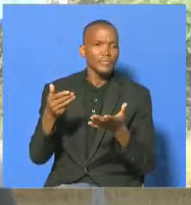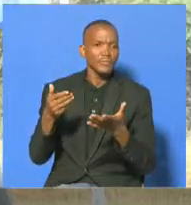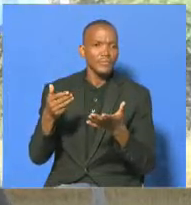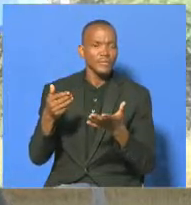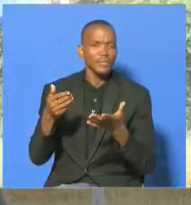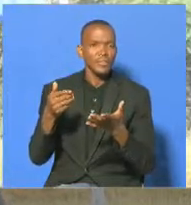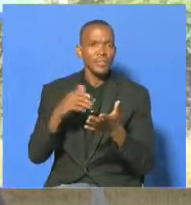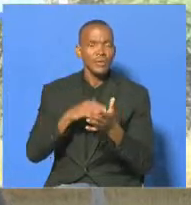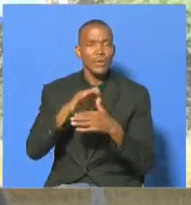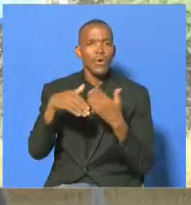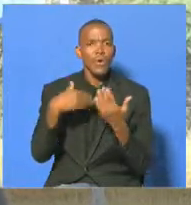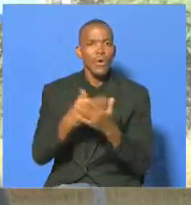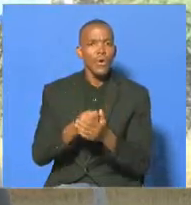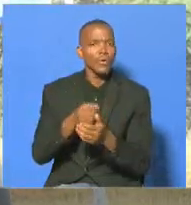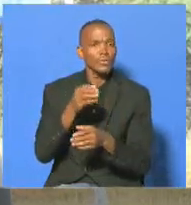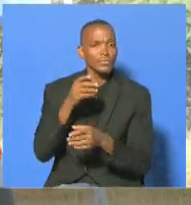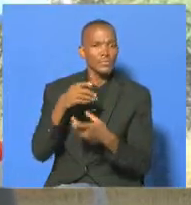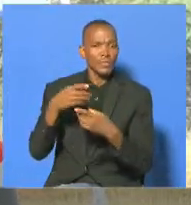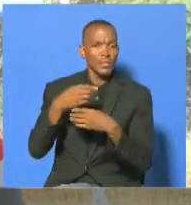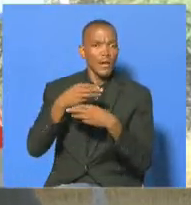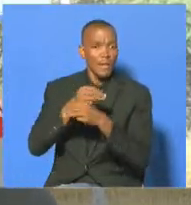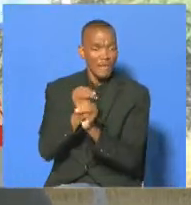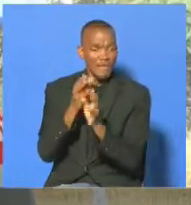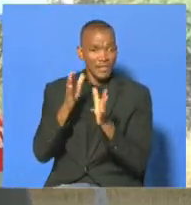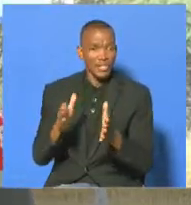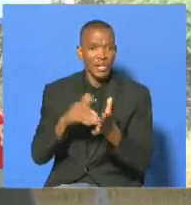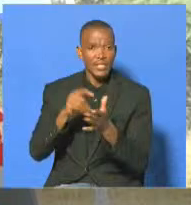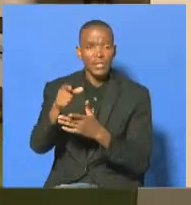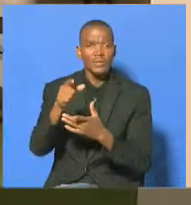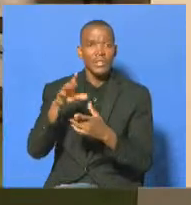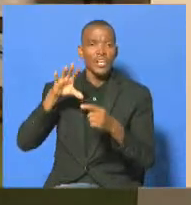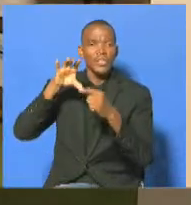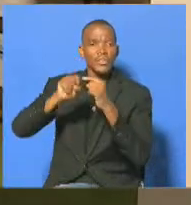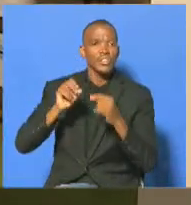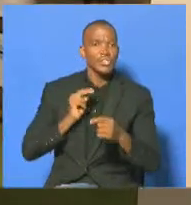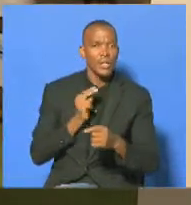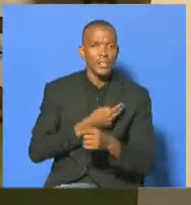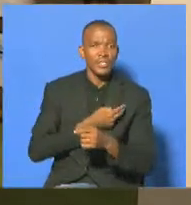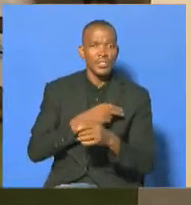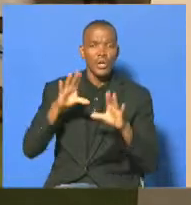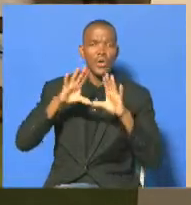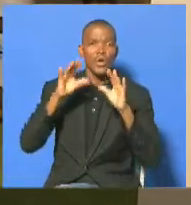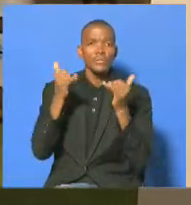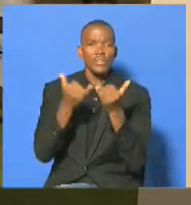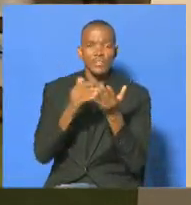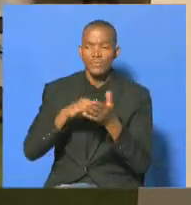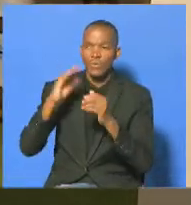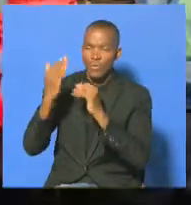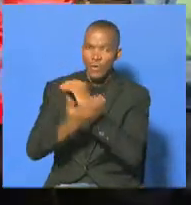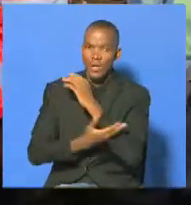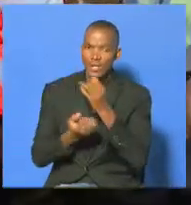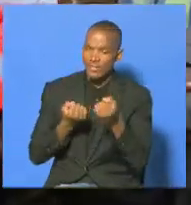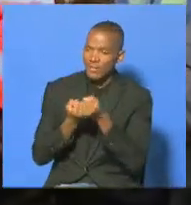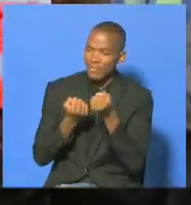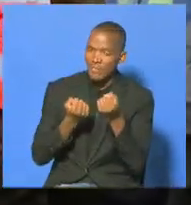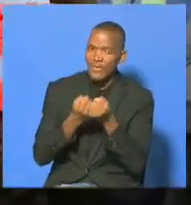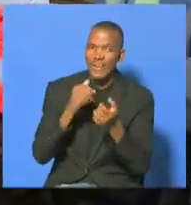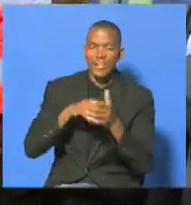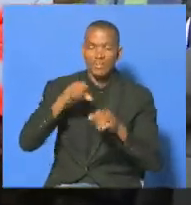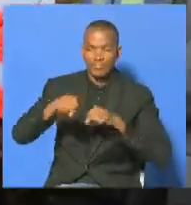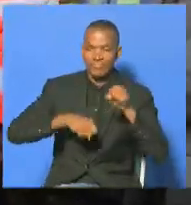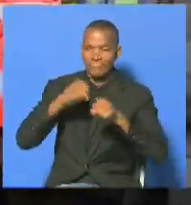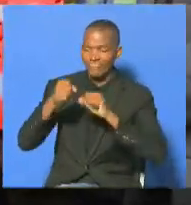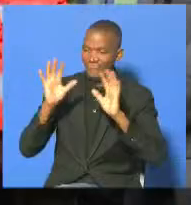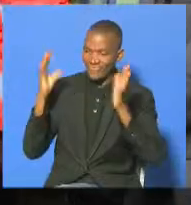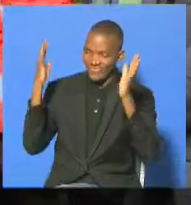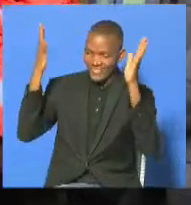our manufacturers, they actually reach the market, they actually reach us. Communities were urged to welcome, support and appreciate the cyclists